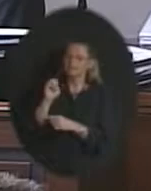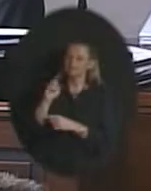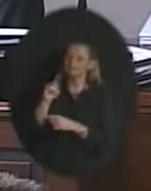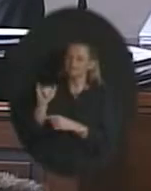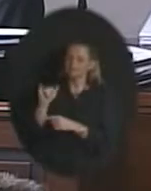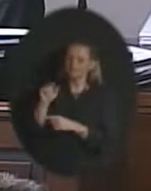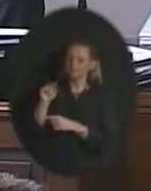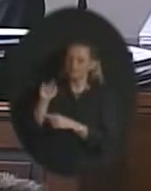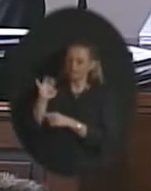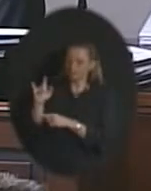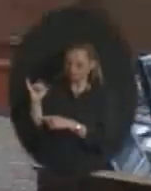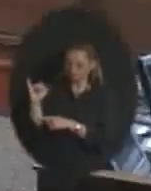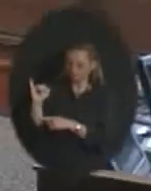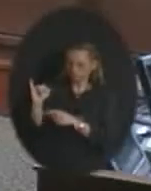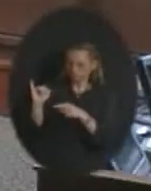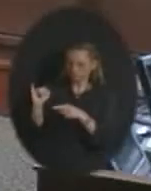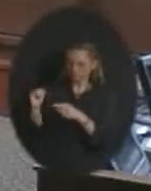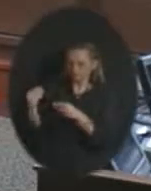Okay.